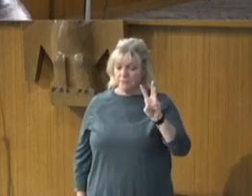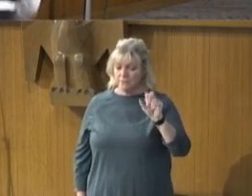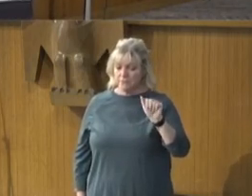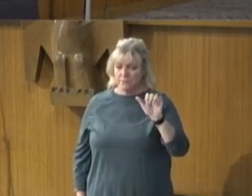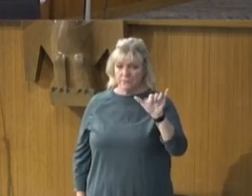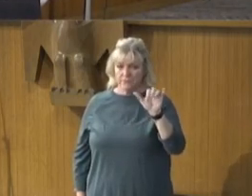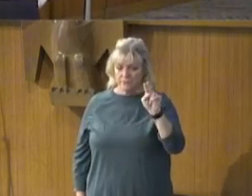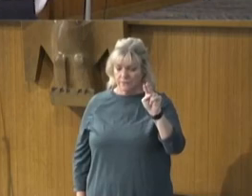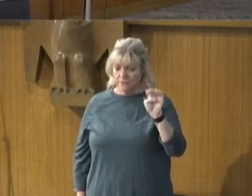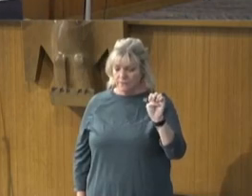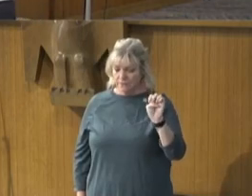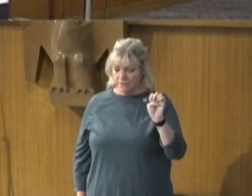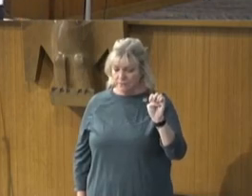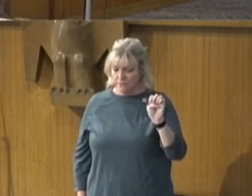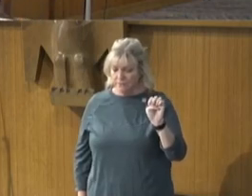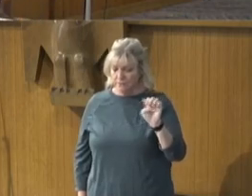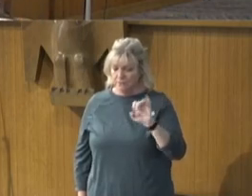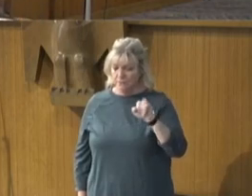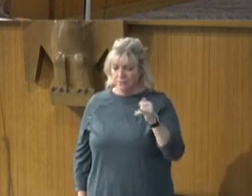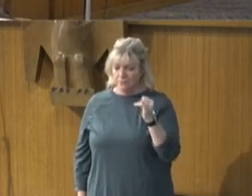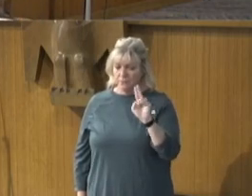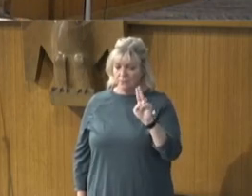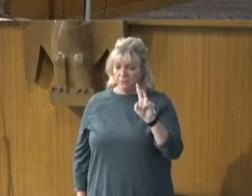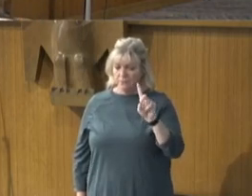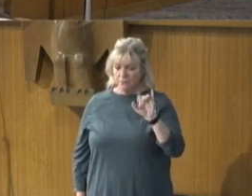Matthew Swain.